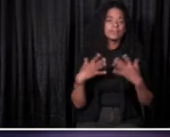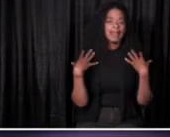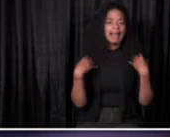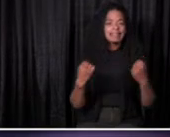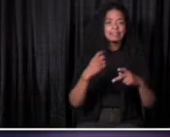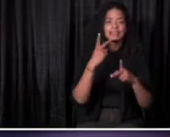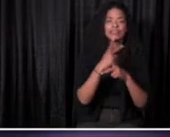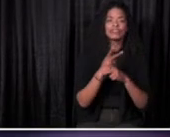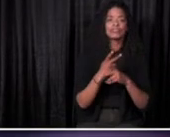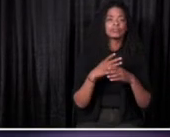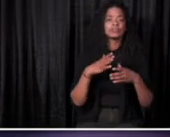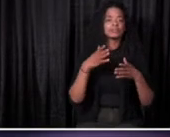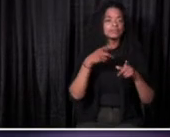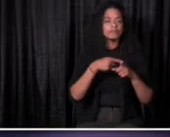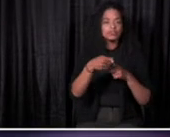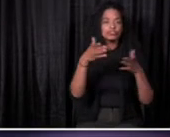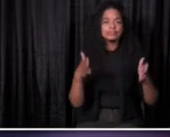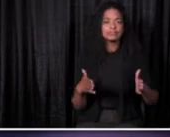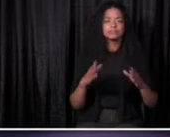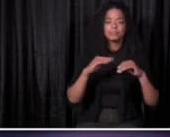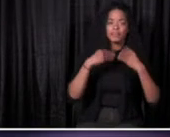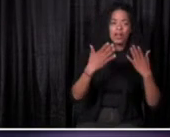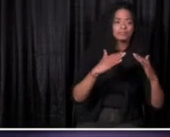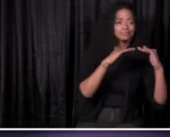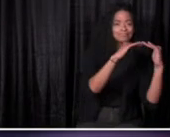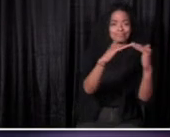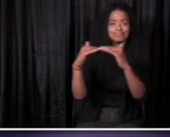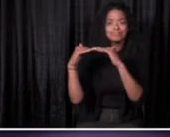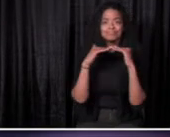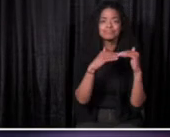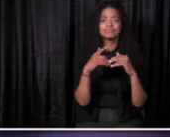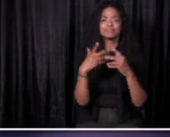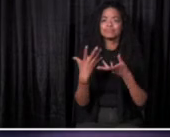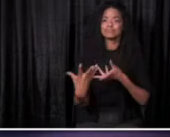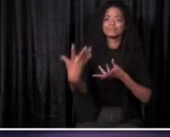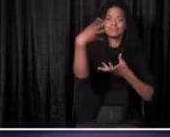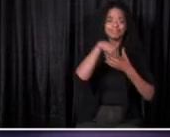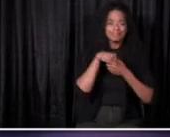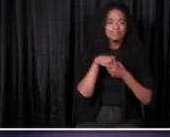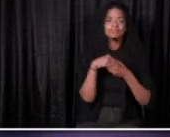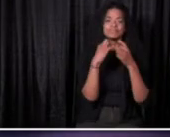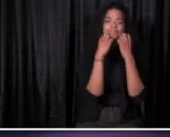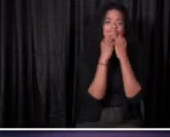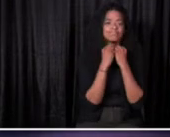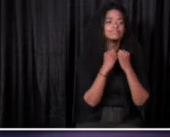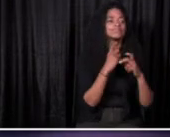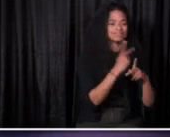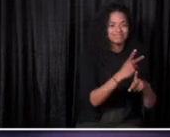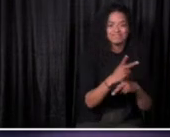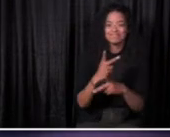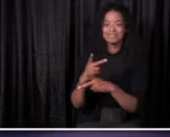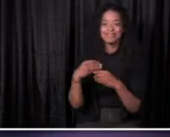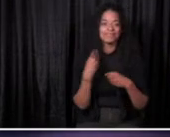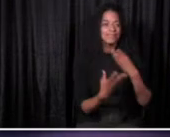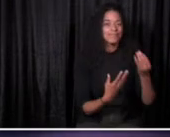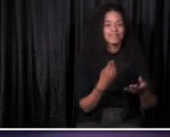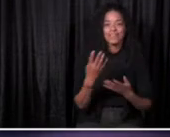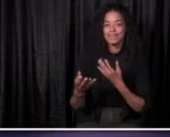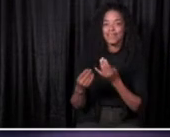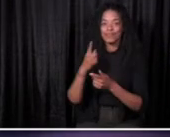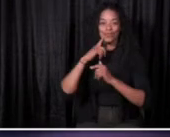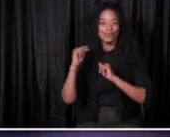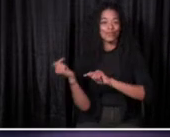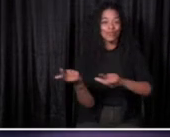to provide equal and inclusive care to every person in the